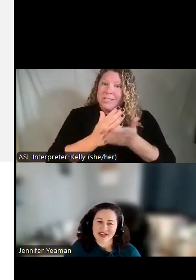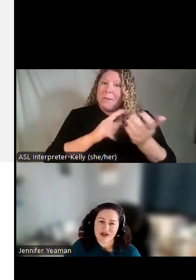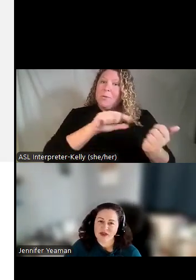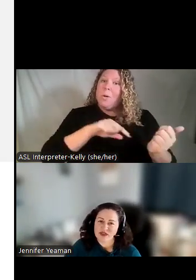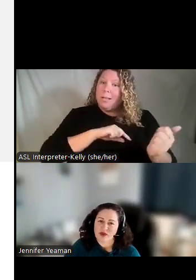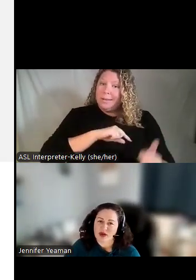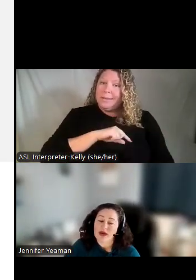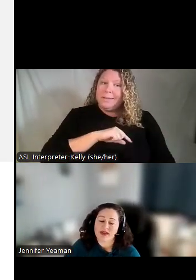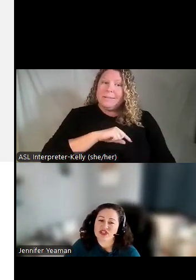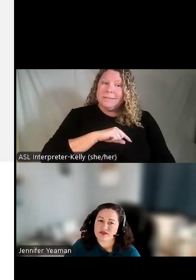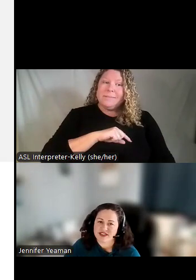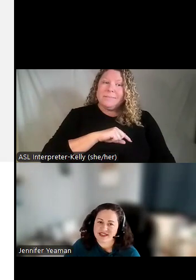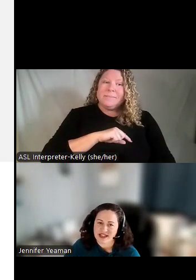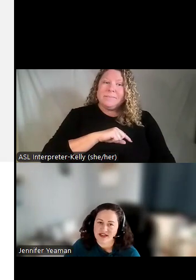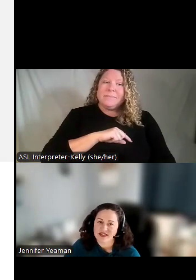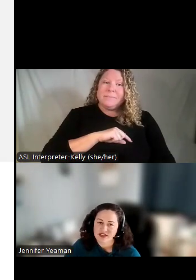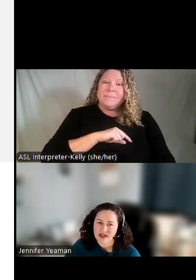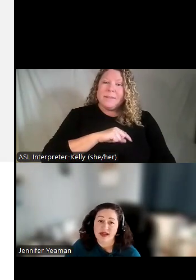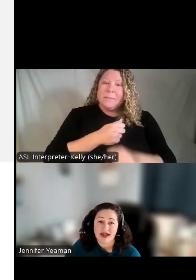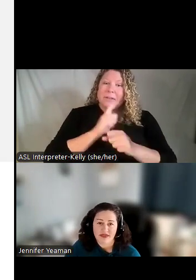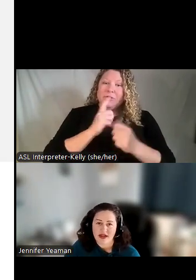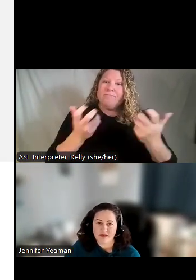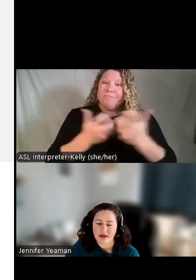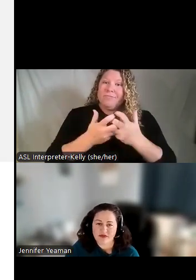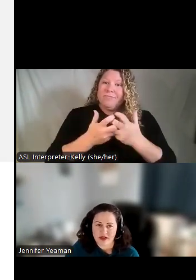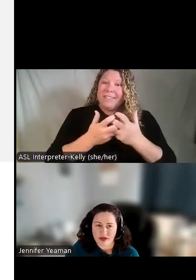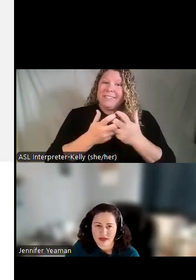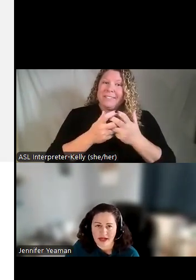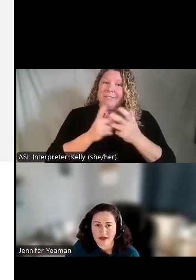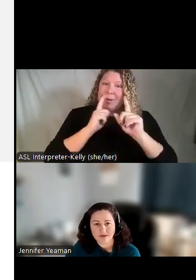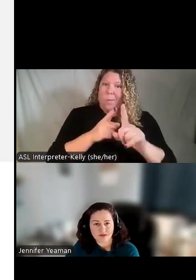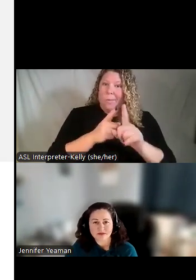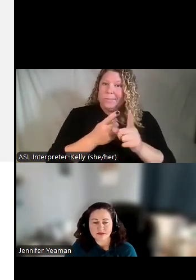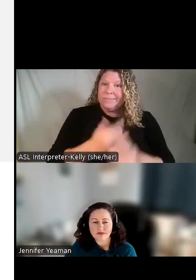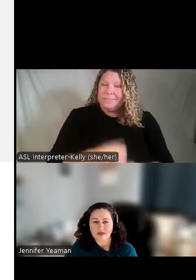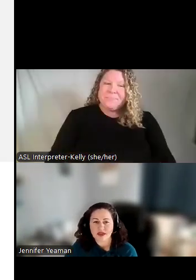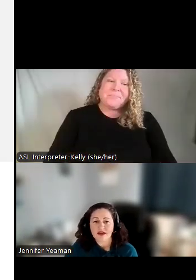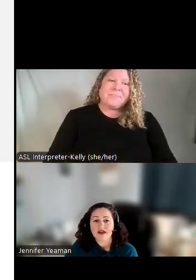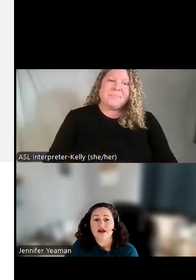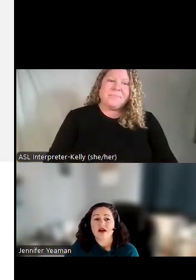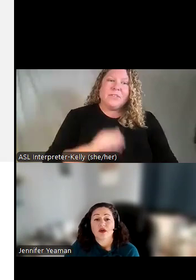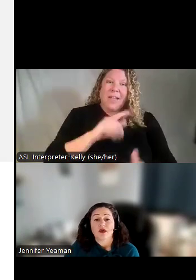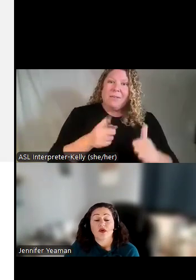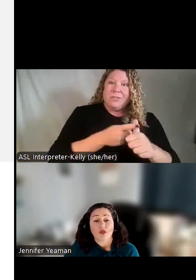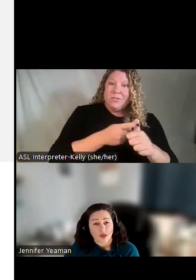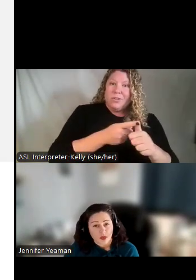characteristics, and we also want to make sure it fits the need. So again, we have that upfront pre-planning.